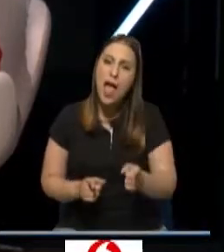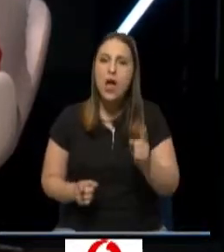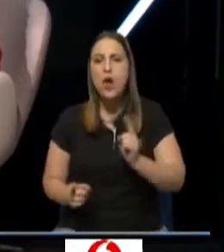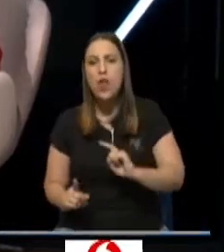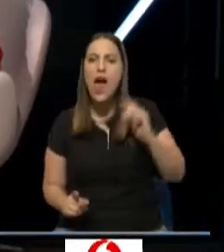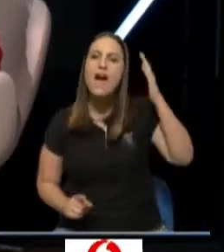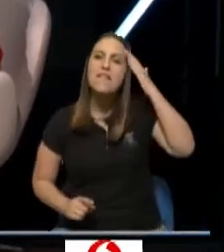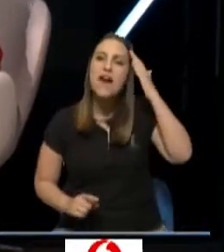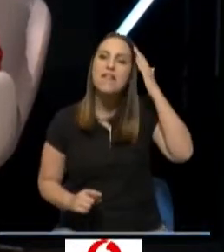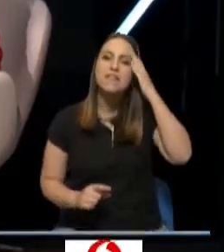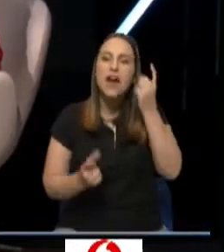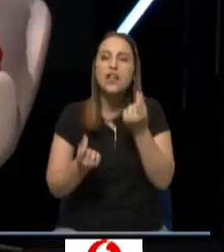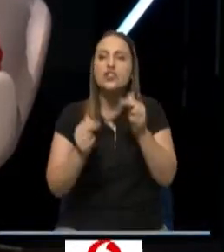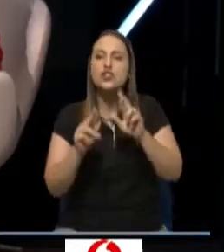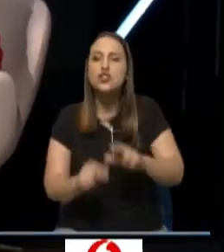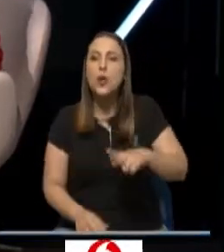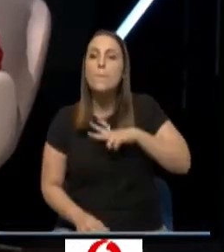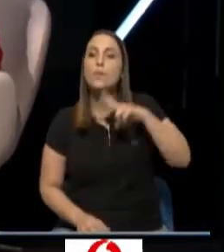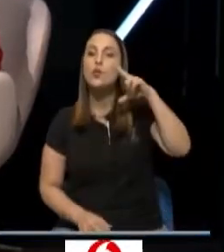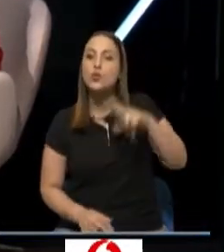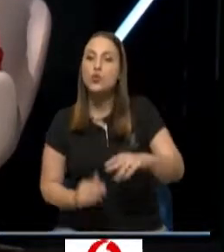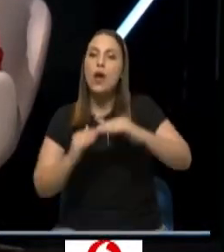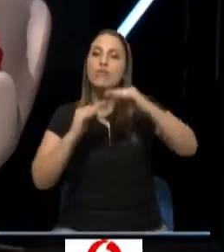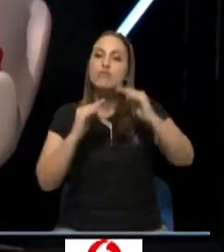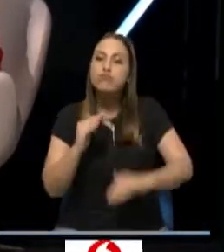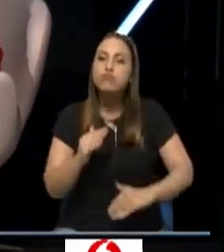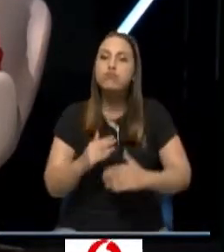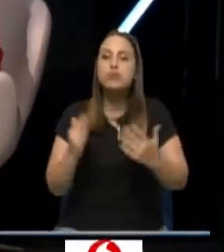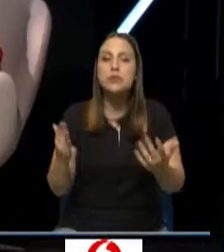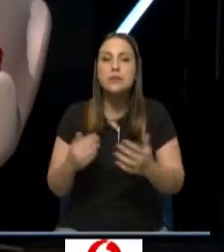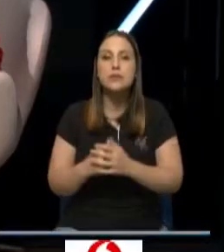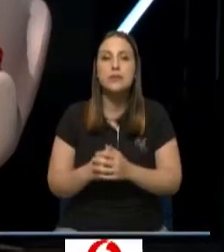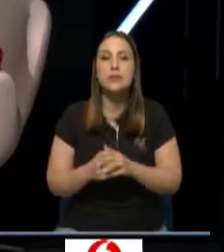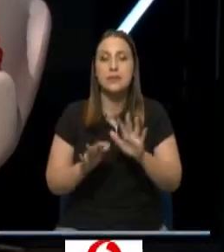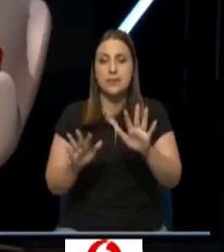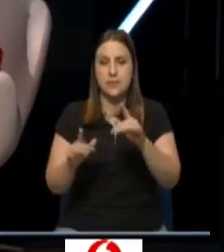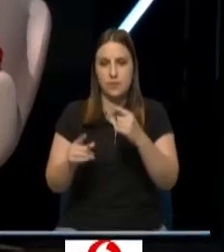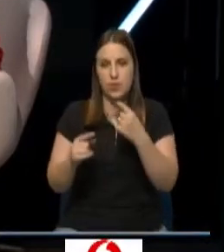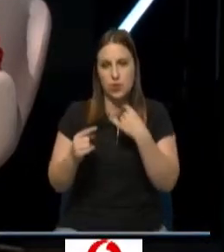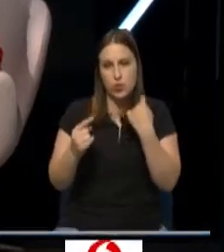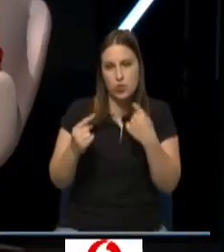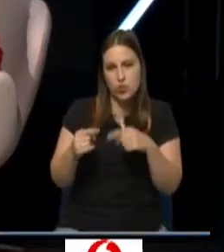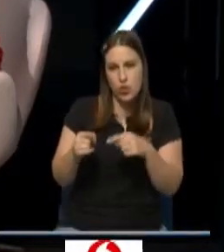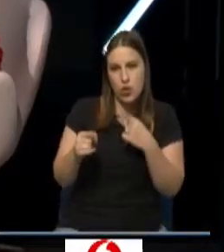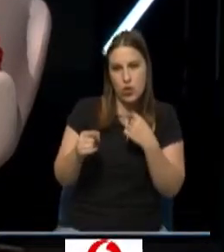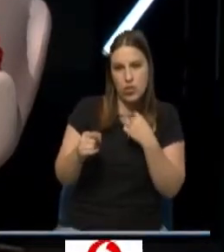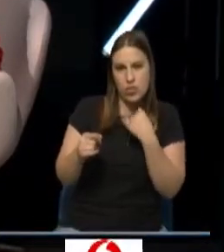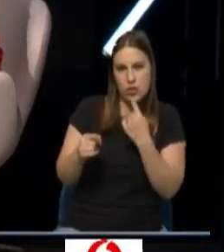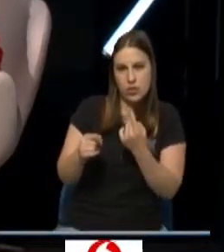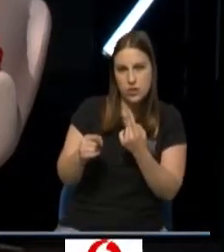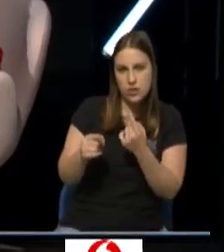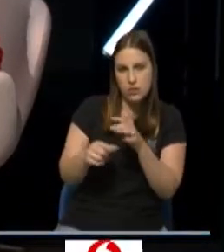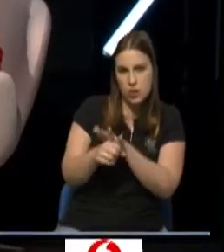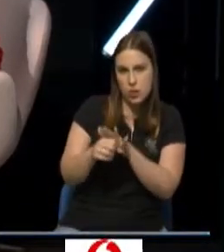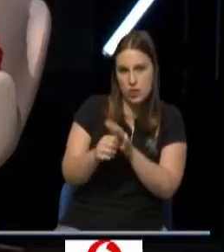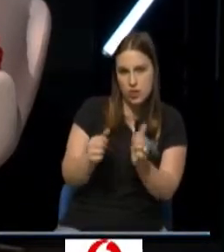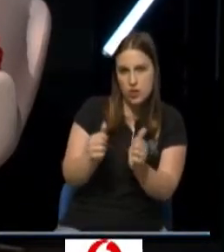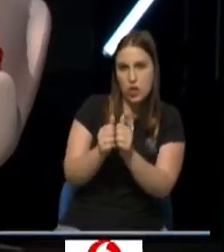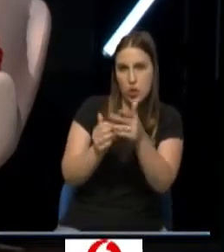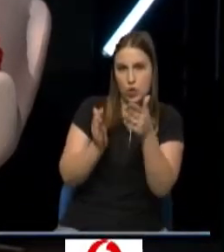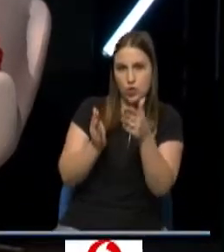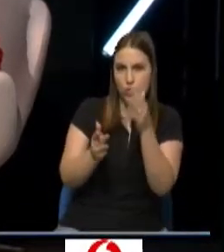7.2% in April. Is it possible for prices in Portugal to drop, taking into account? Just let me